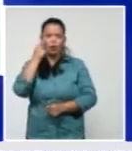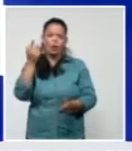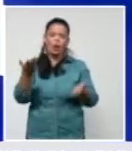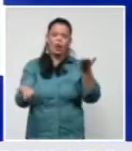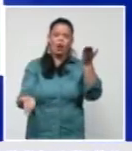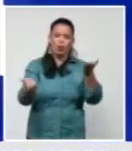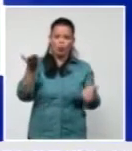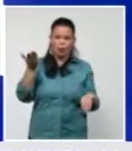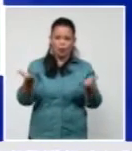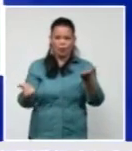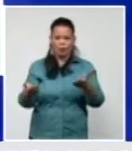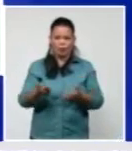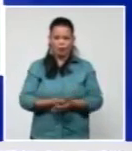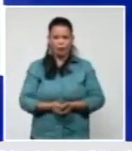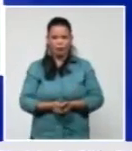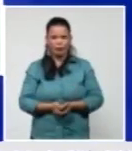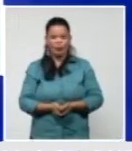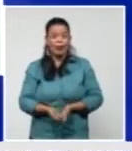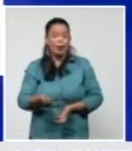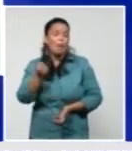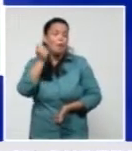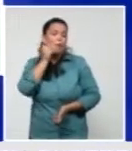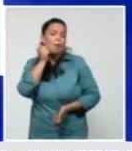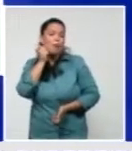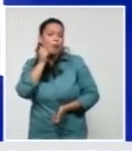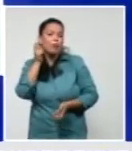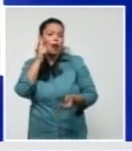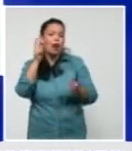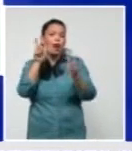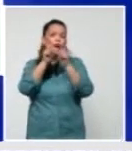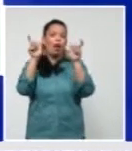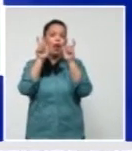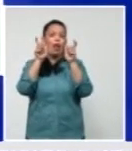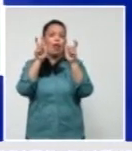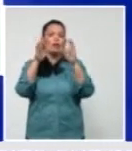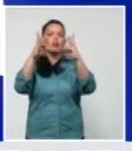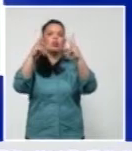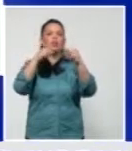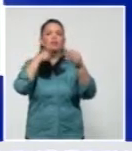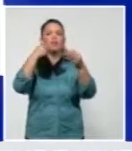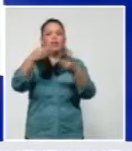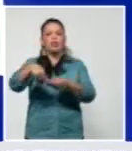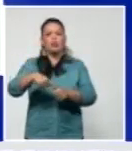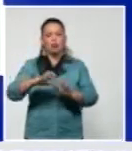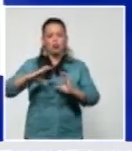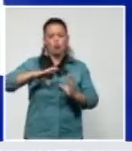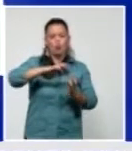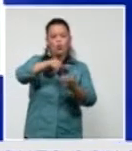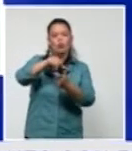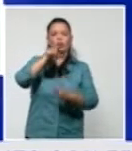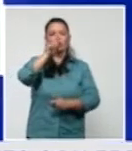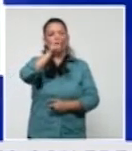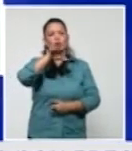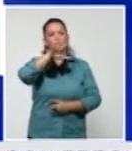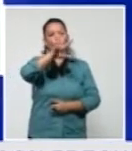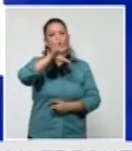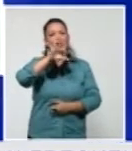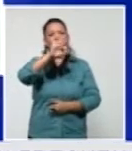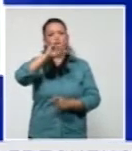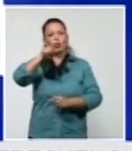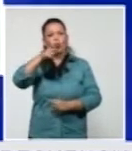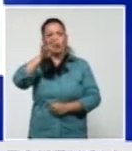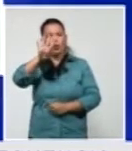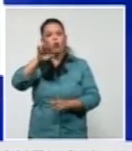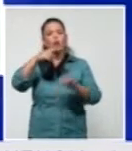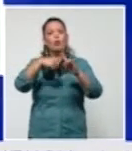person died, 333 patients were discharged from hospital, 5 people were reported as serious, and the same number